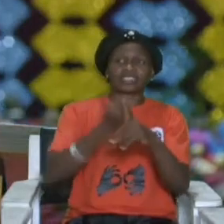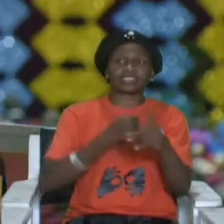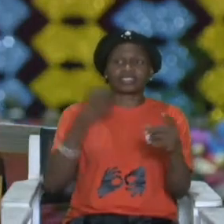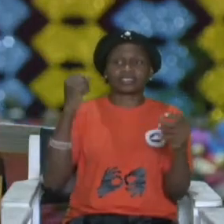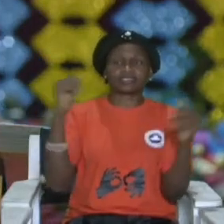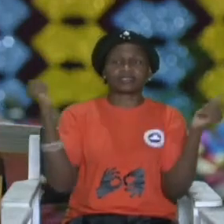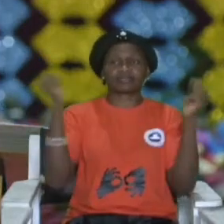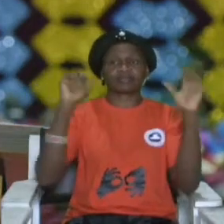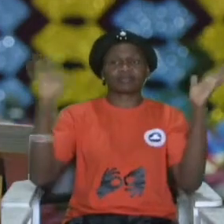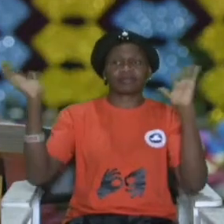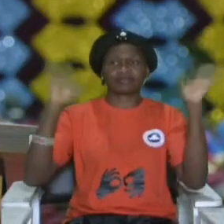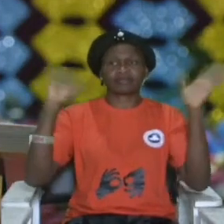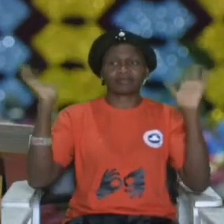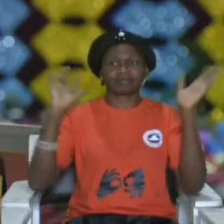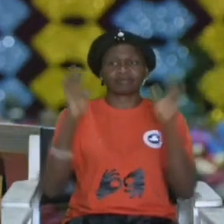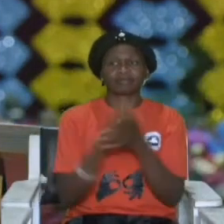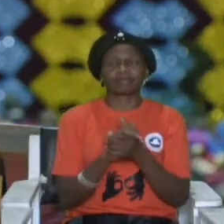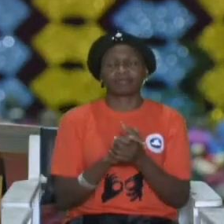Hallelujah!